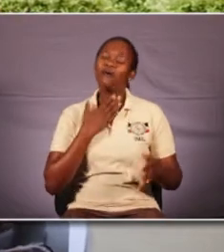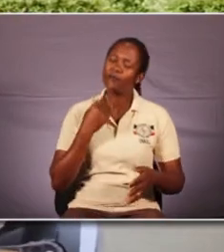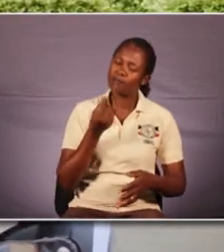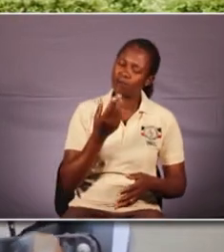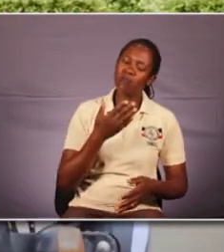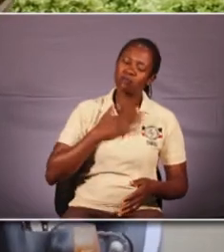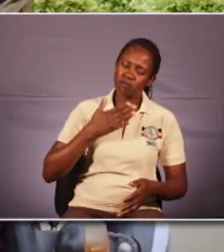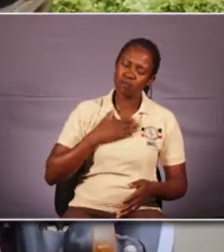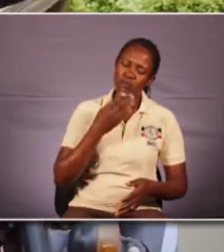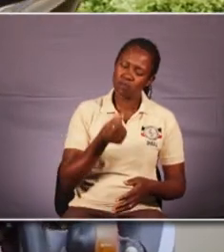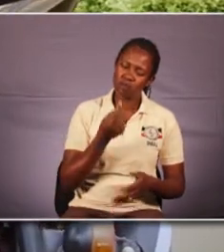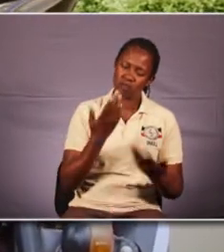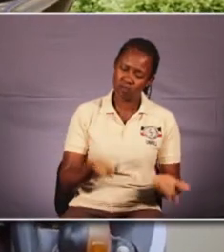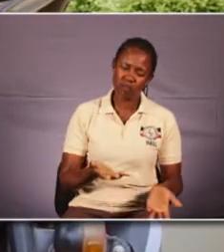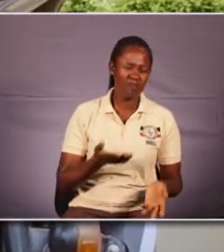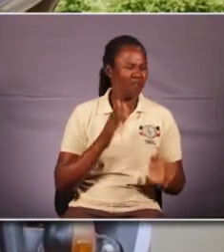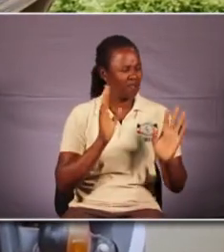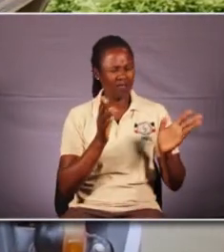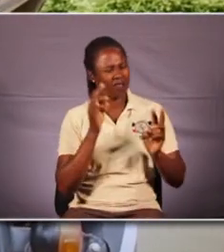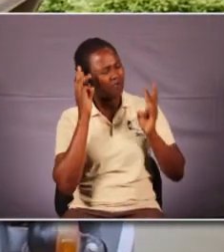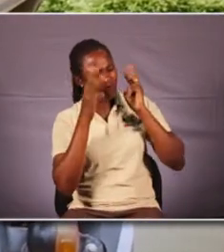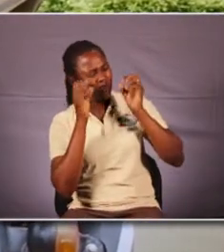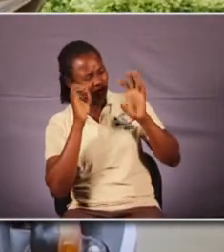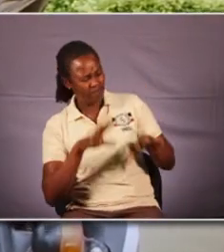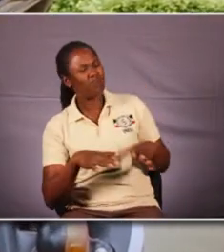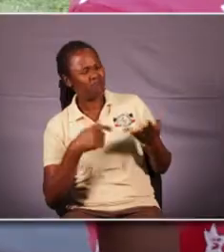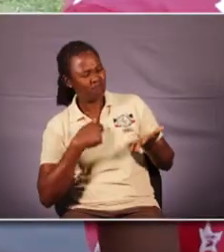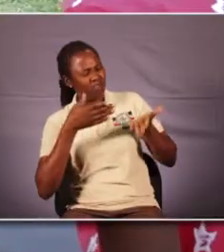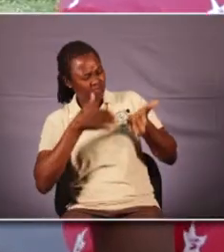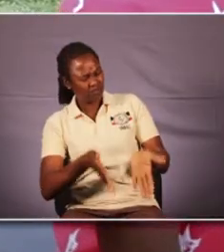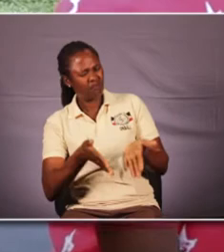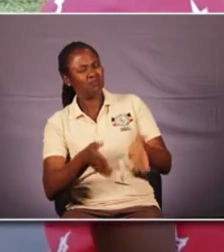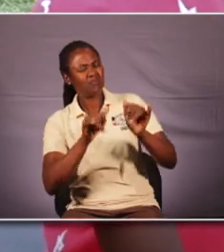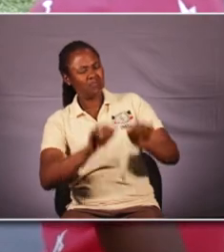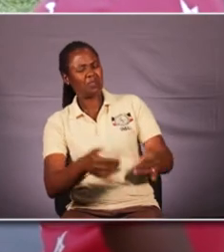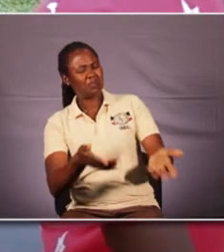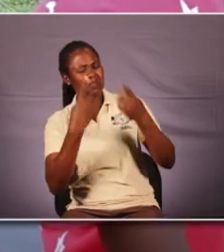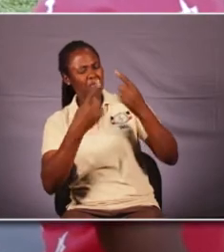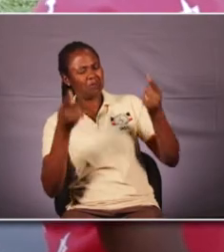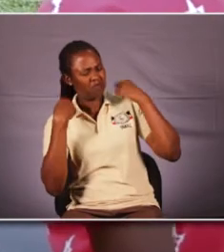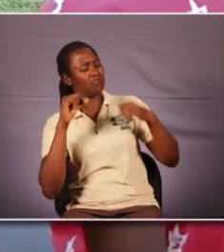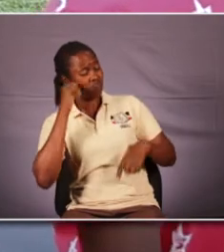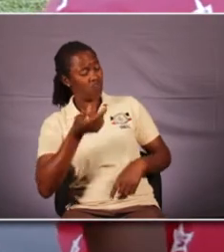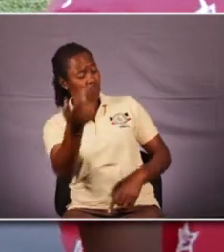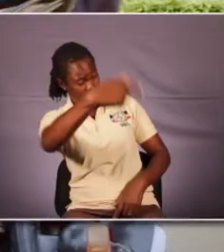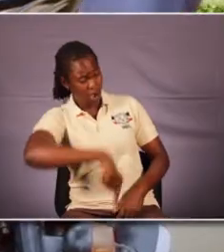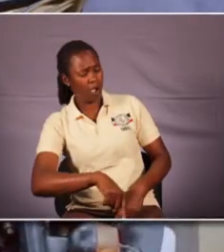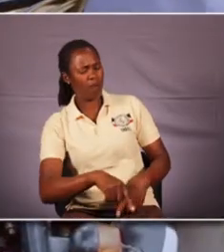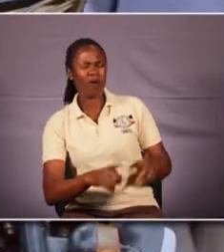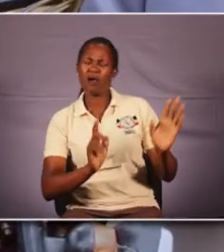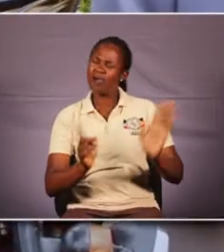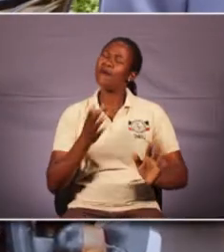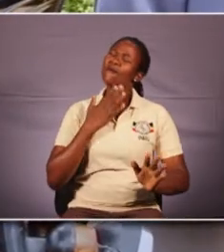known around this campus. You can come back tomorrow morning, first thing. Man, there's nothing like coming back tomorrow. I need my money right now.